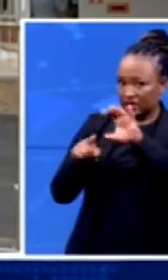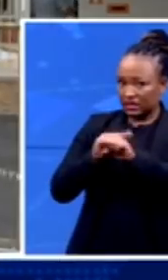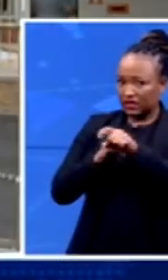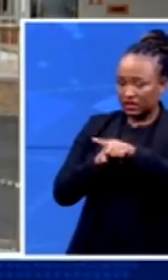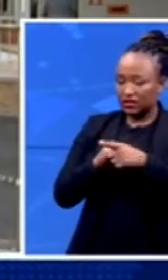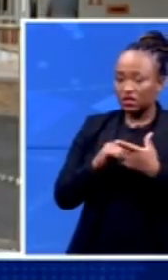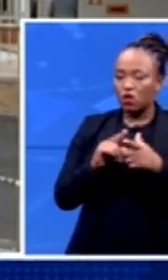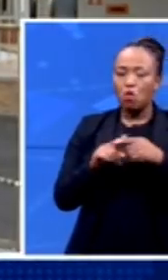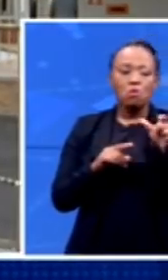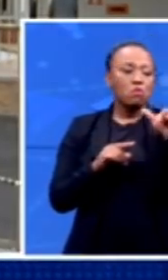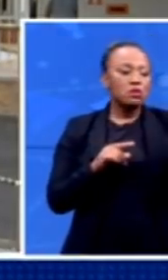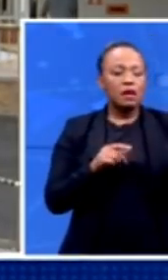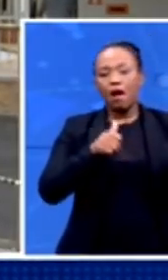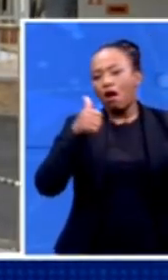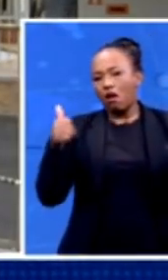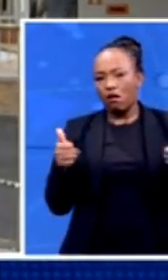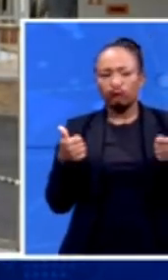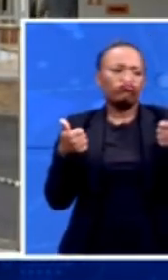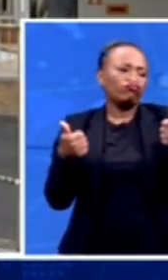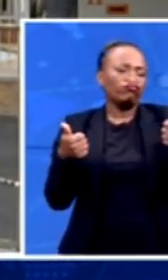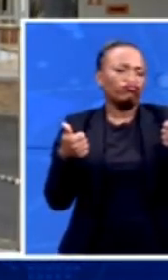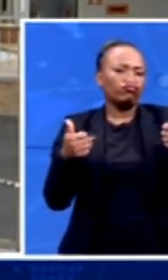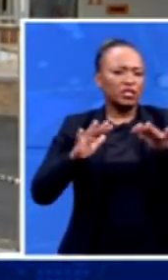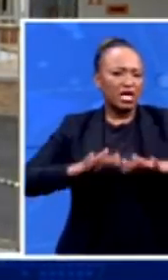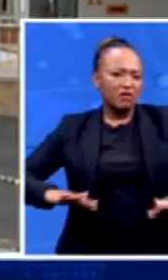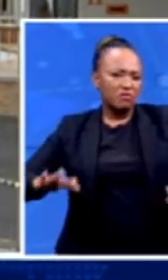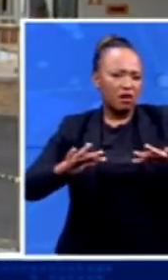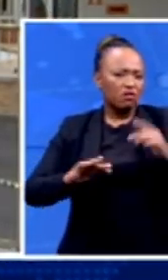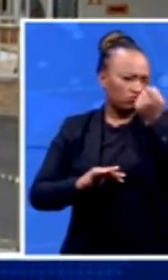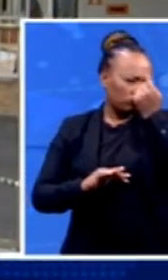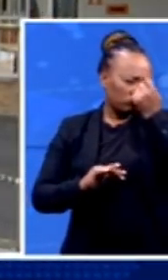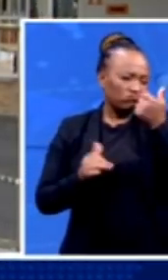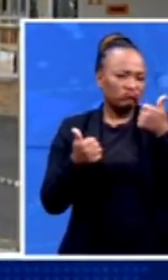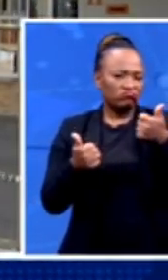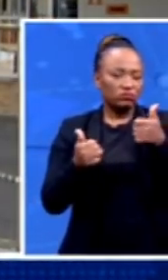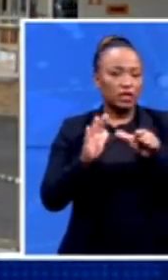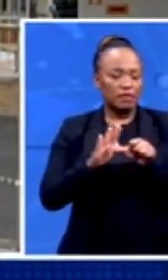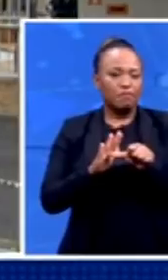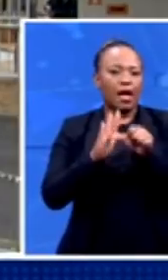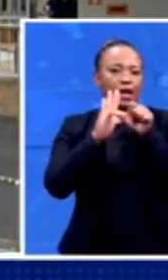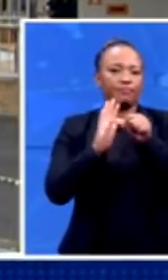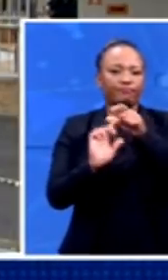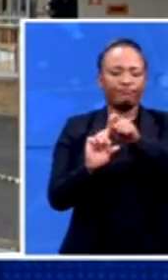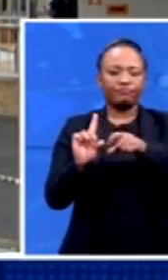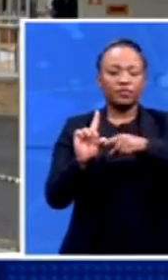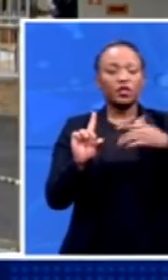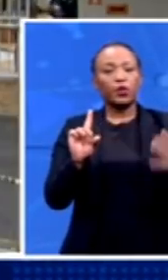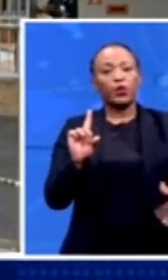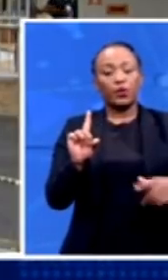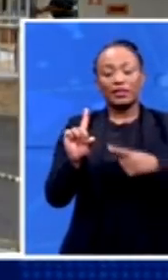that area also understanding of the importance of this legend who has left us?